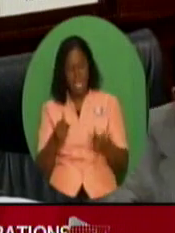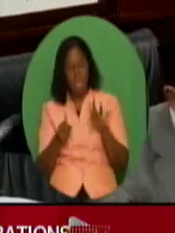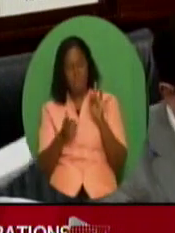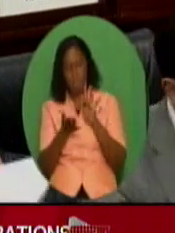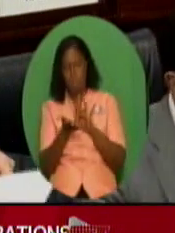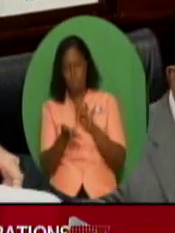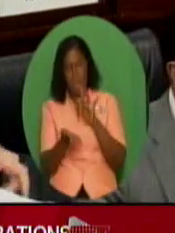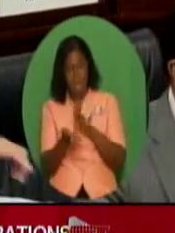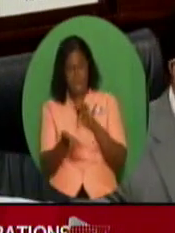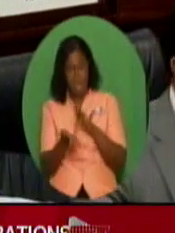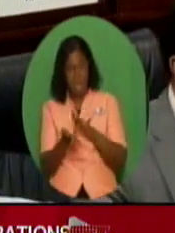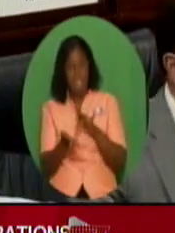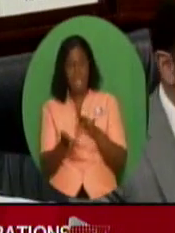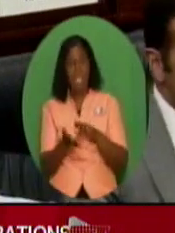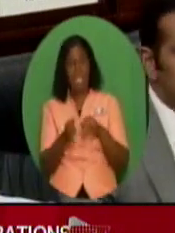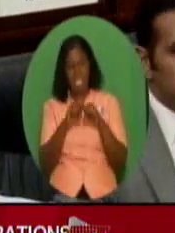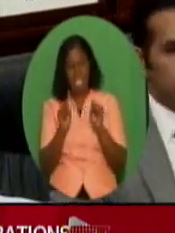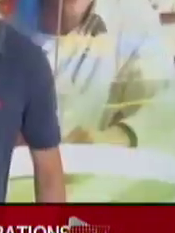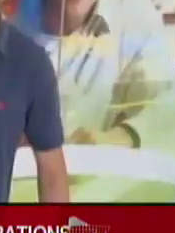user's license system.